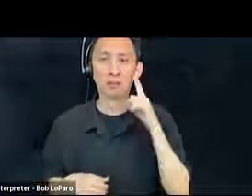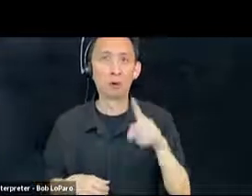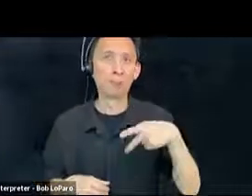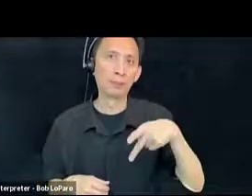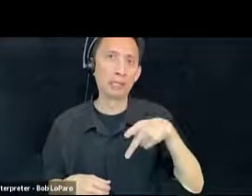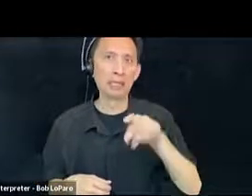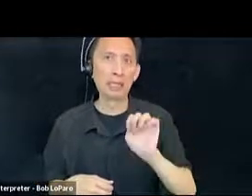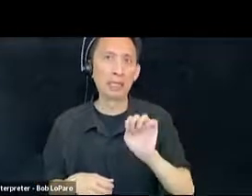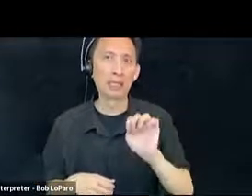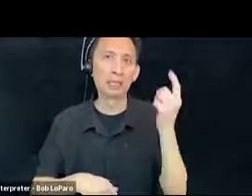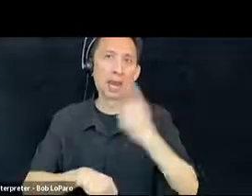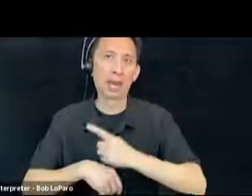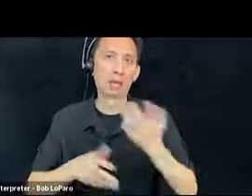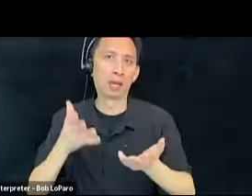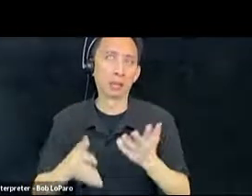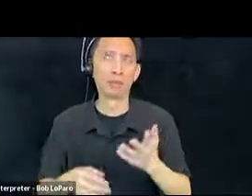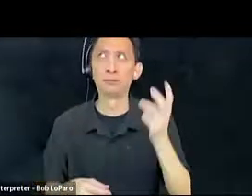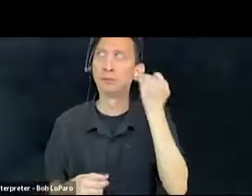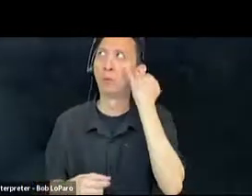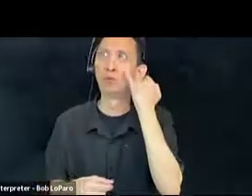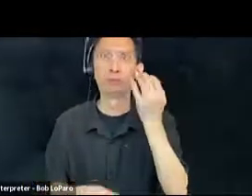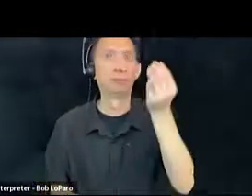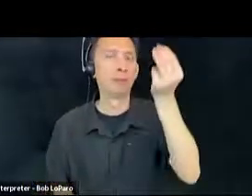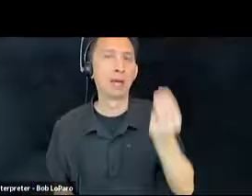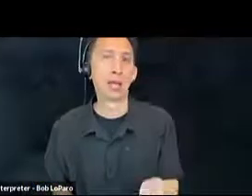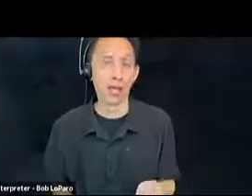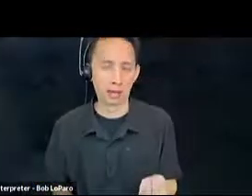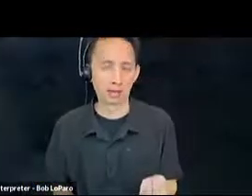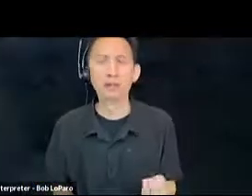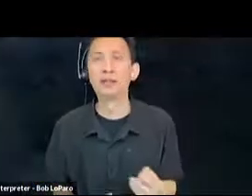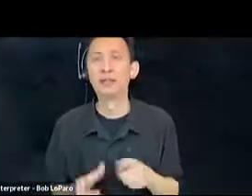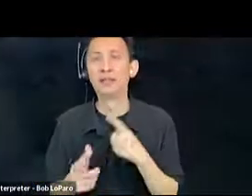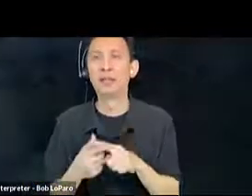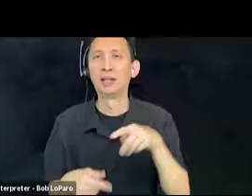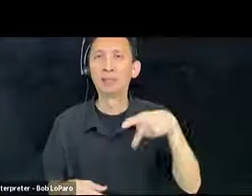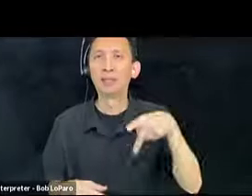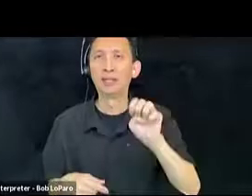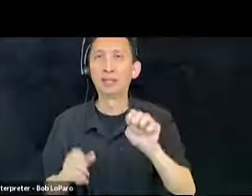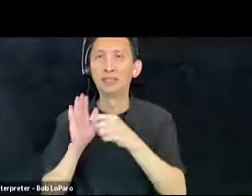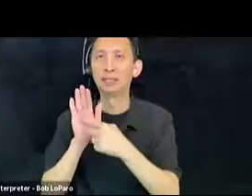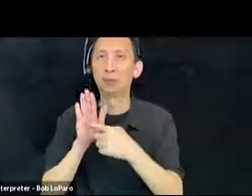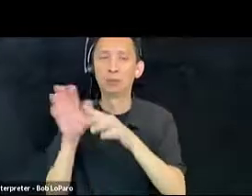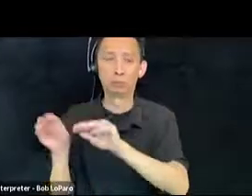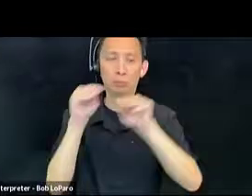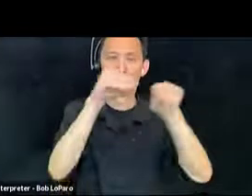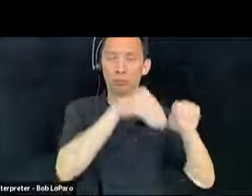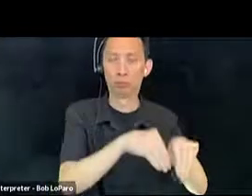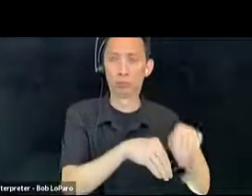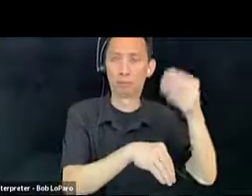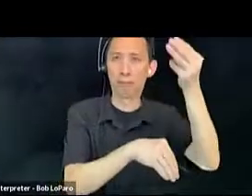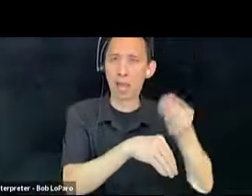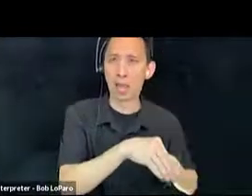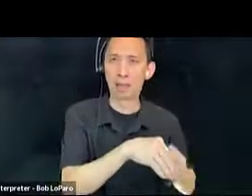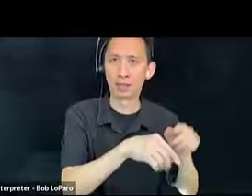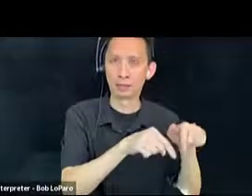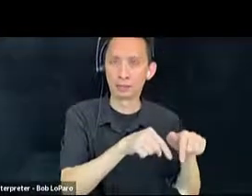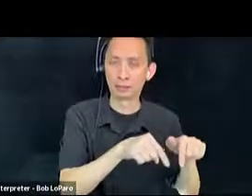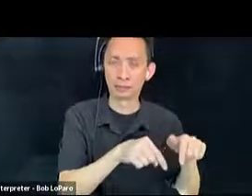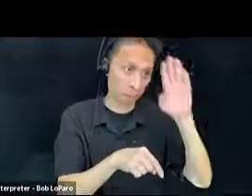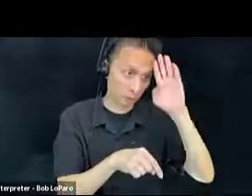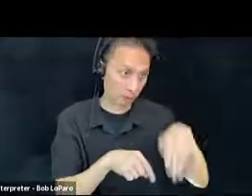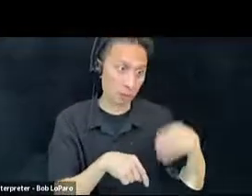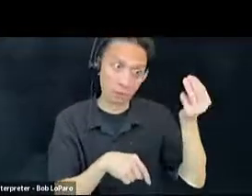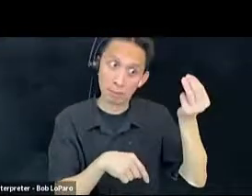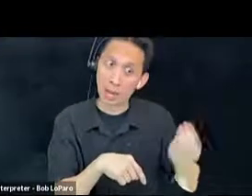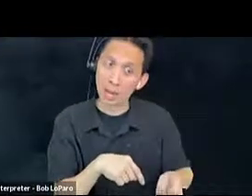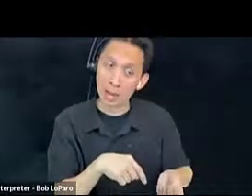Mondays of every week, we're going to put that P.E. symbol in the specials spot. And we're going to start to build that, meaning that, you know, Mondays are P.E.